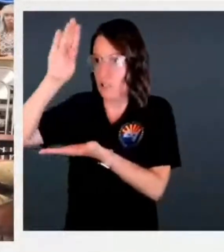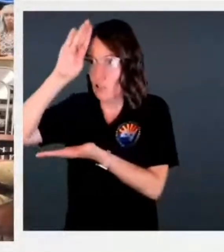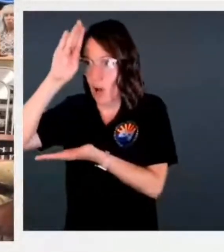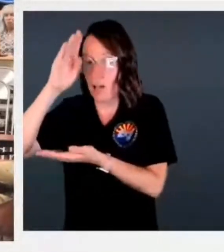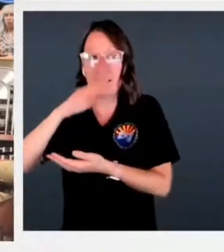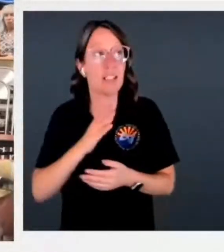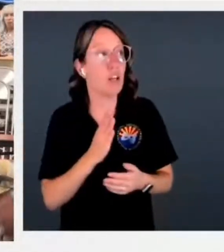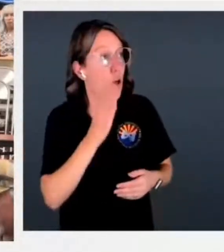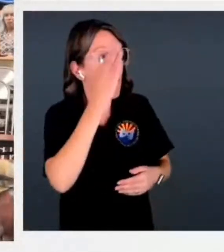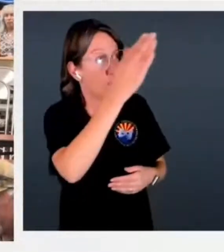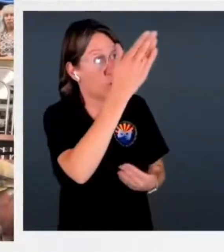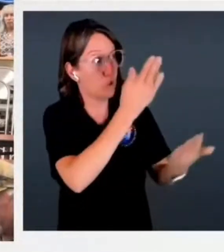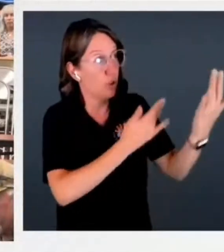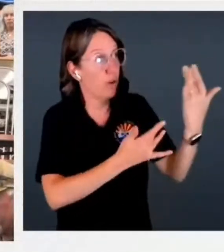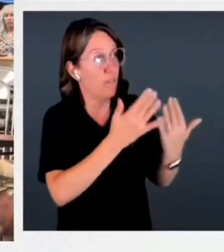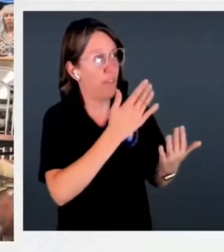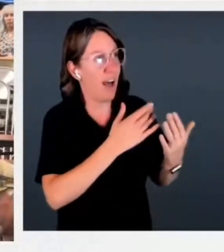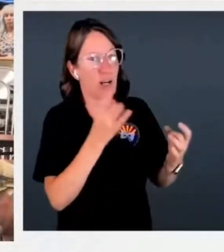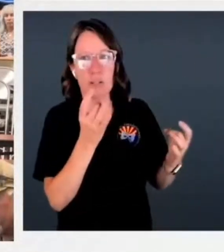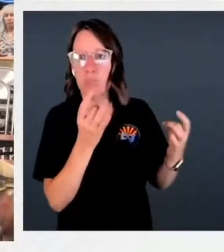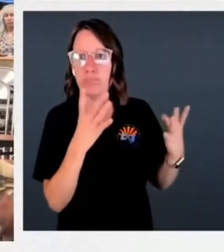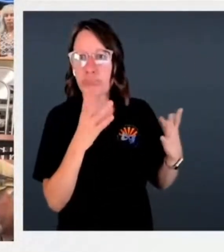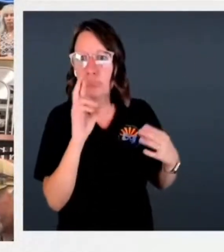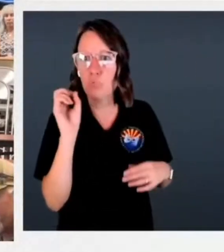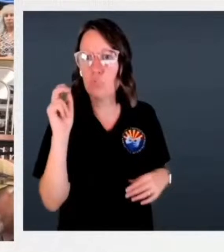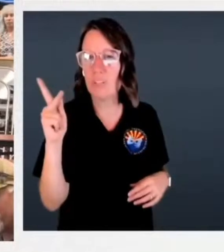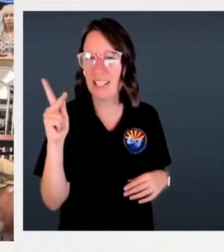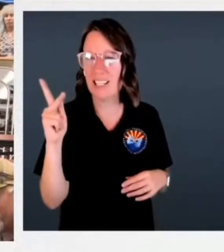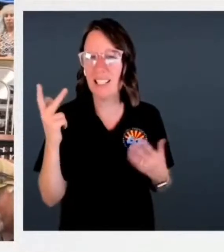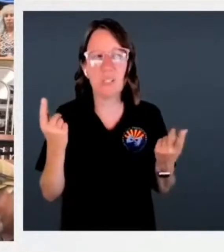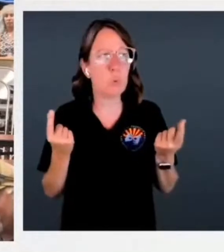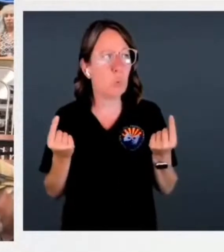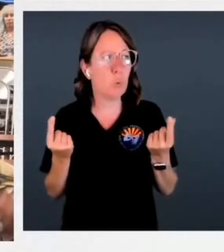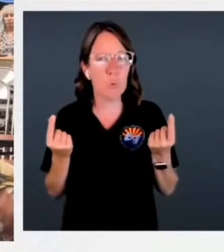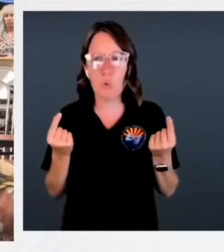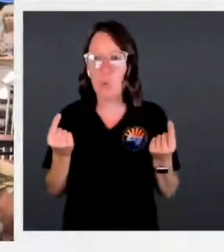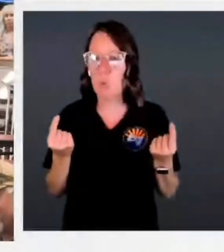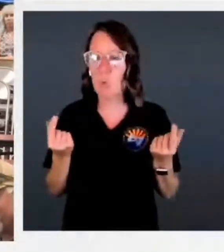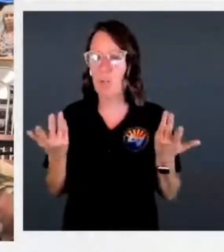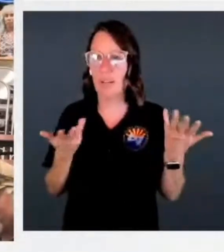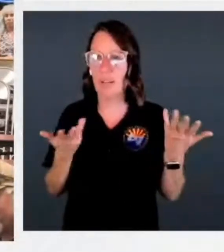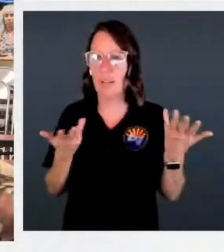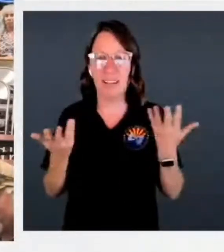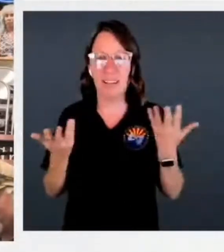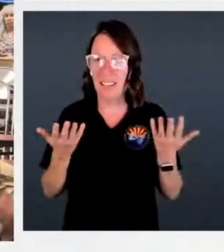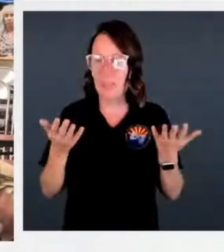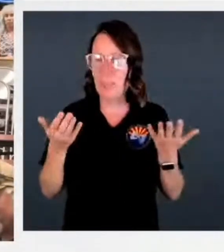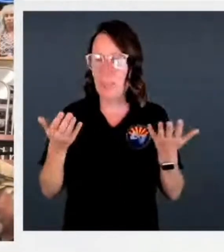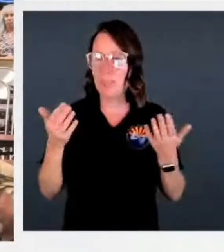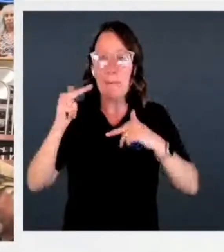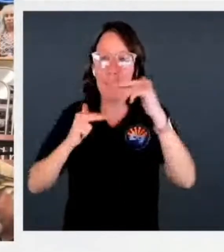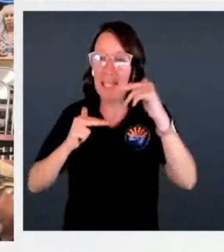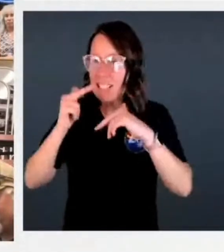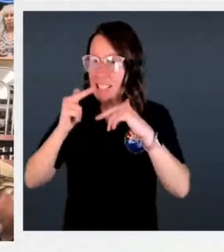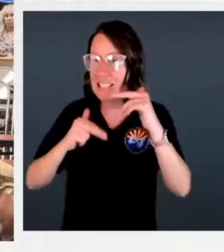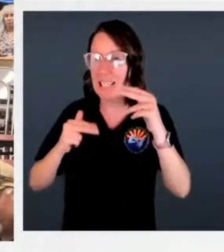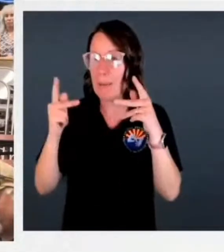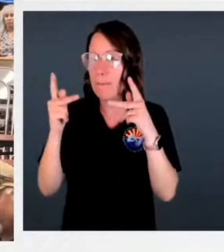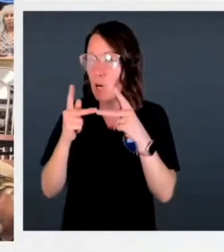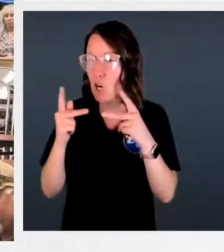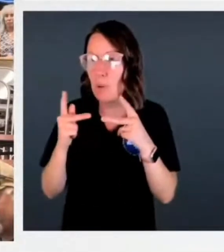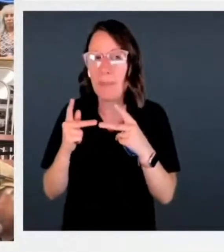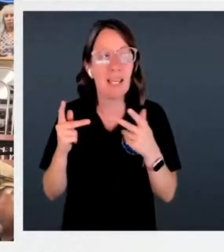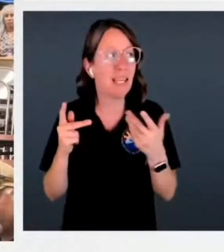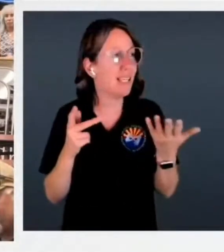would ask Ray Haupt if there's anything we can do with the building department, if there's anybody here from the rural fire department.